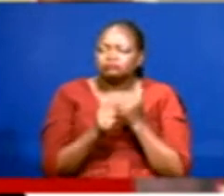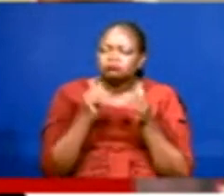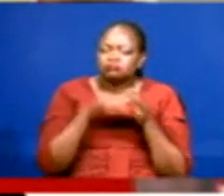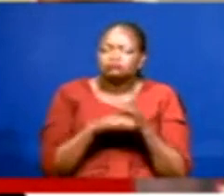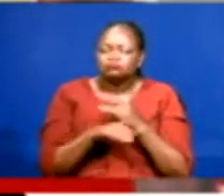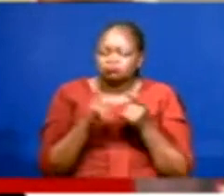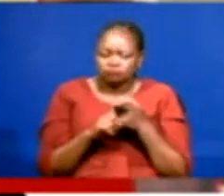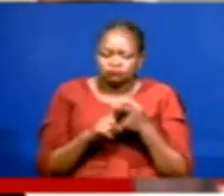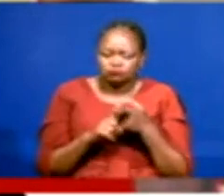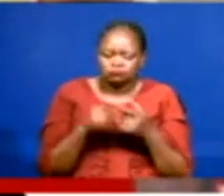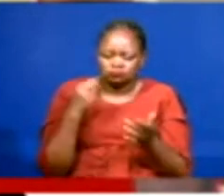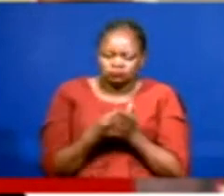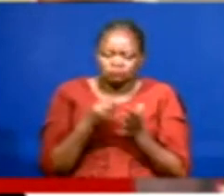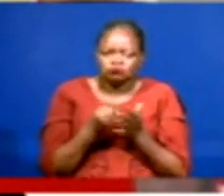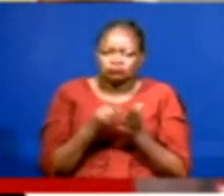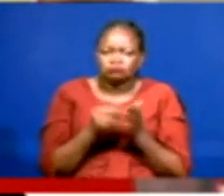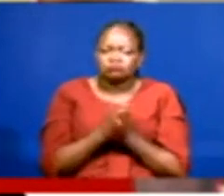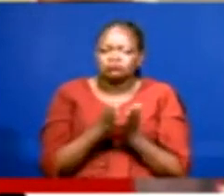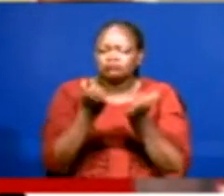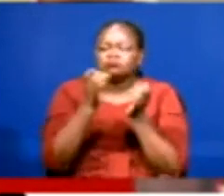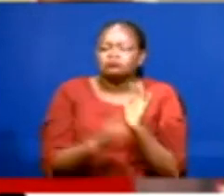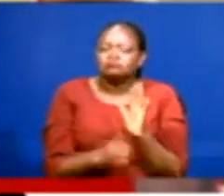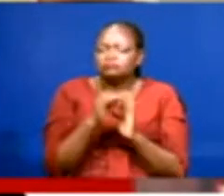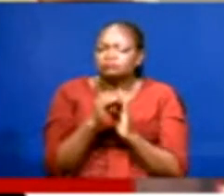to finance and business development,